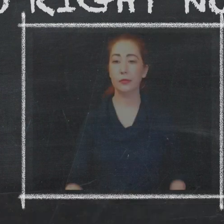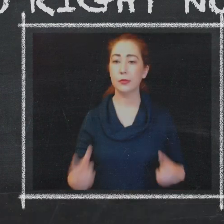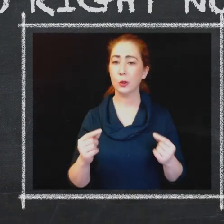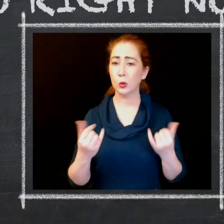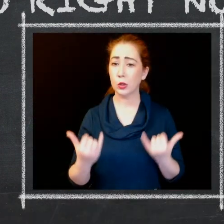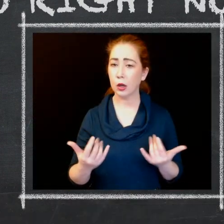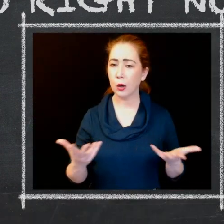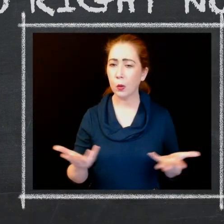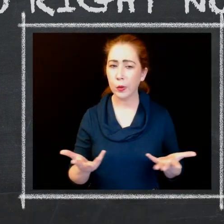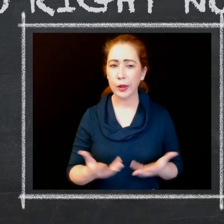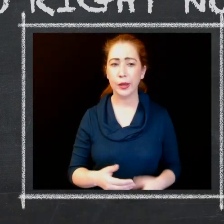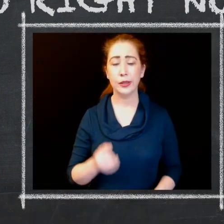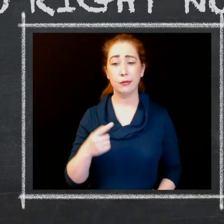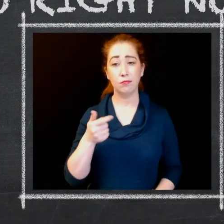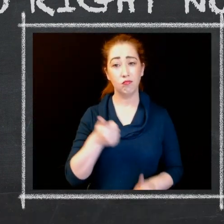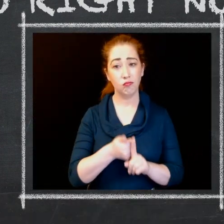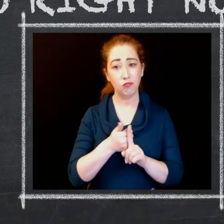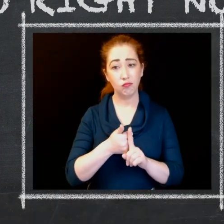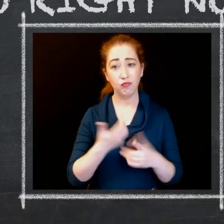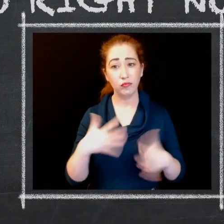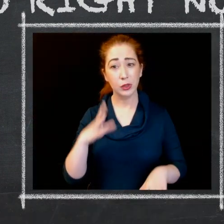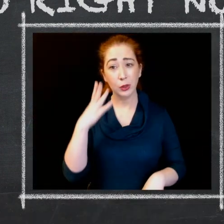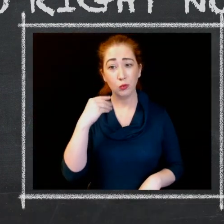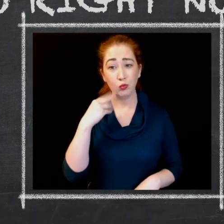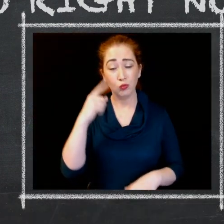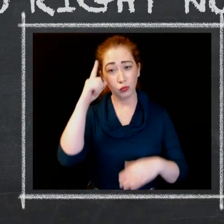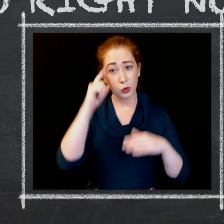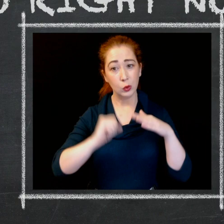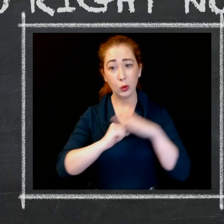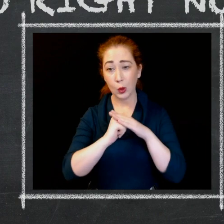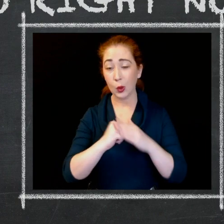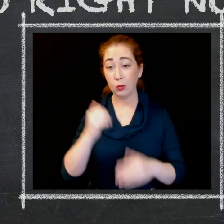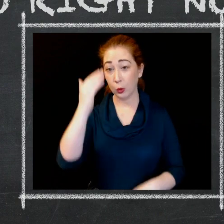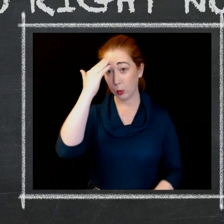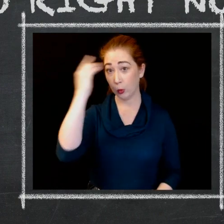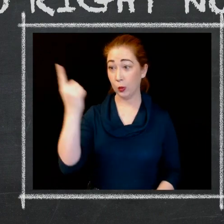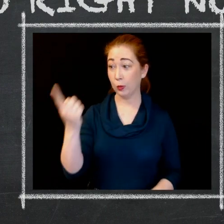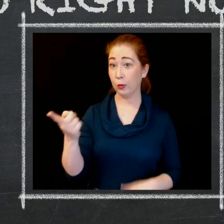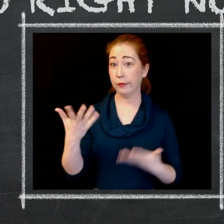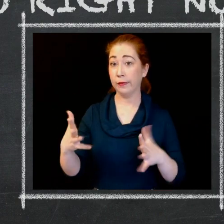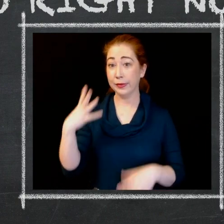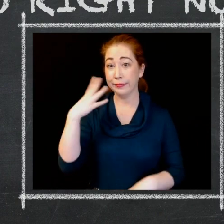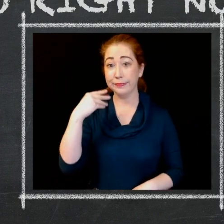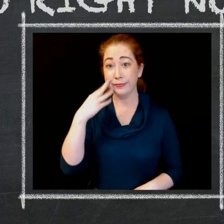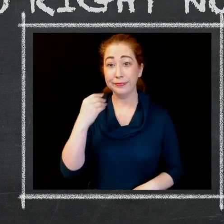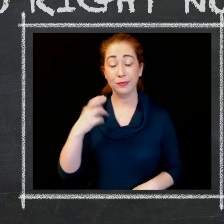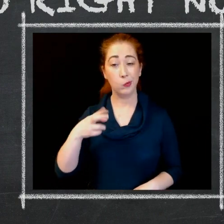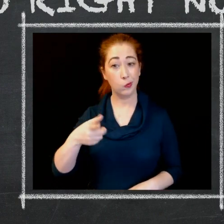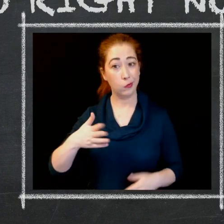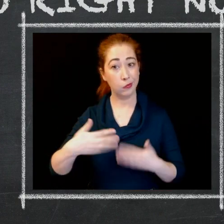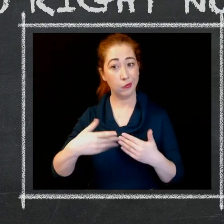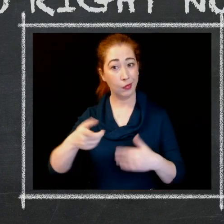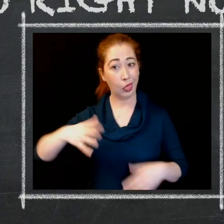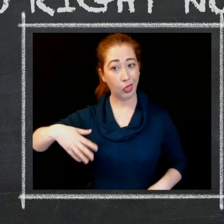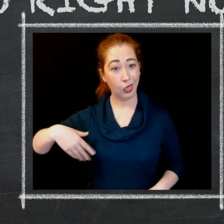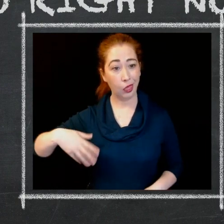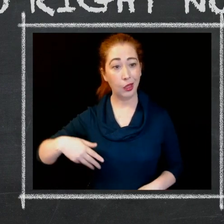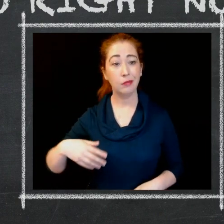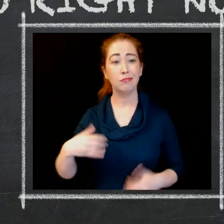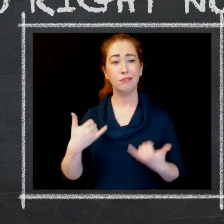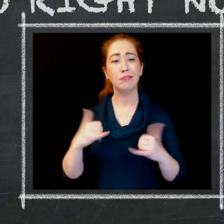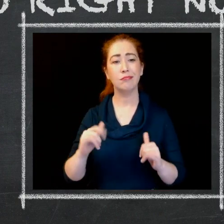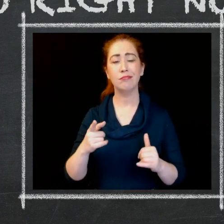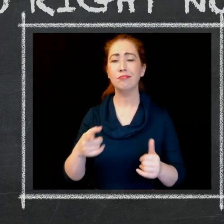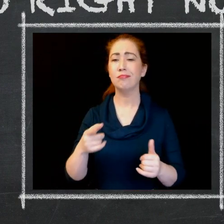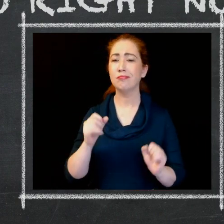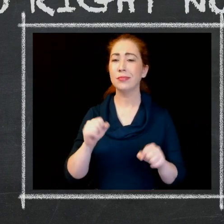So, what can I do right now? If you've had a stroke, if you know someone who has had a stroke, or even if you've